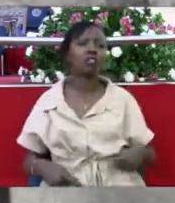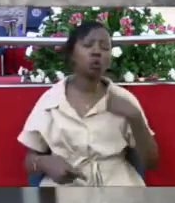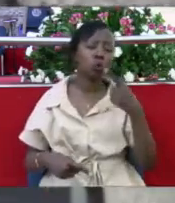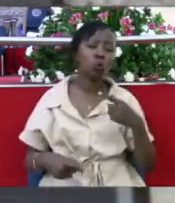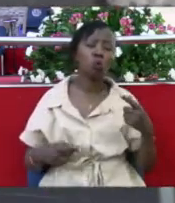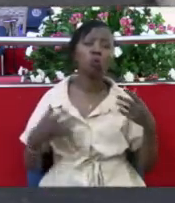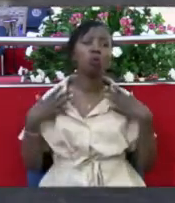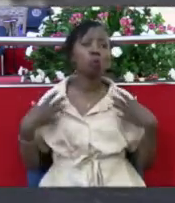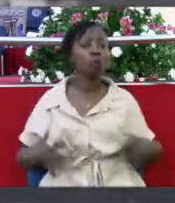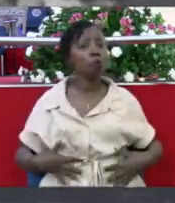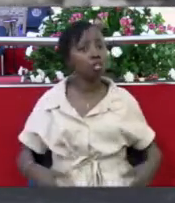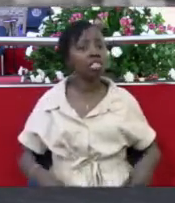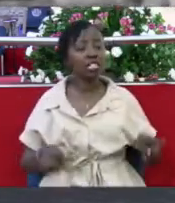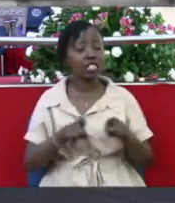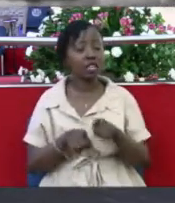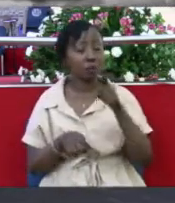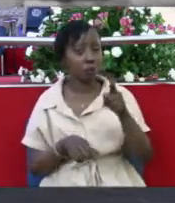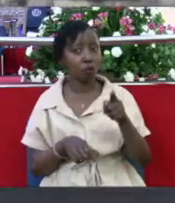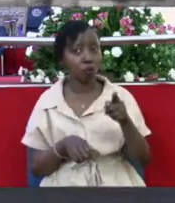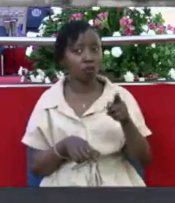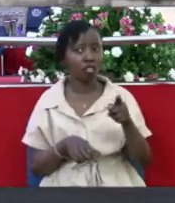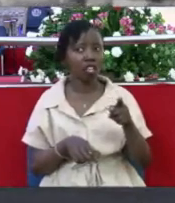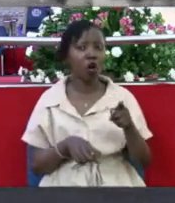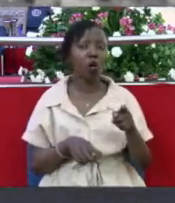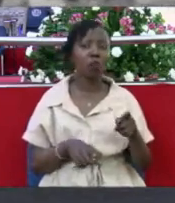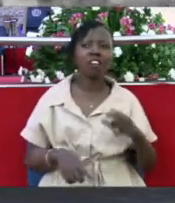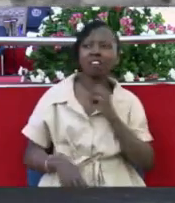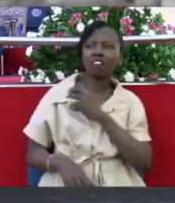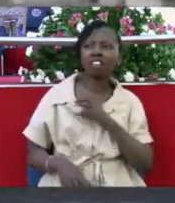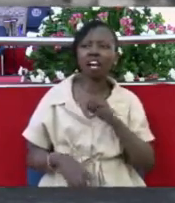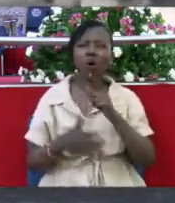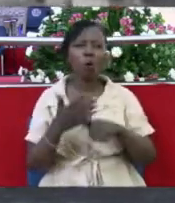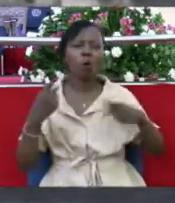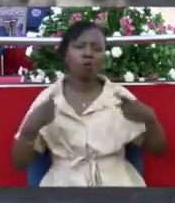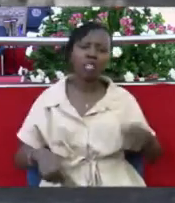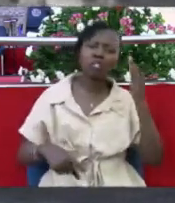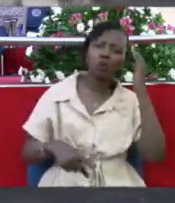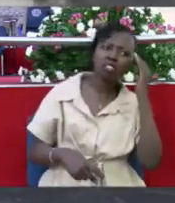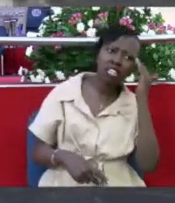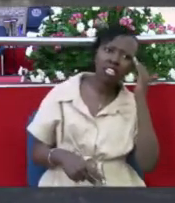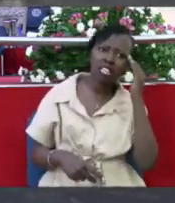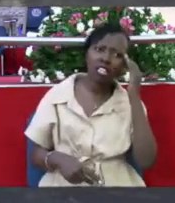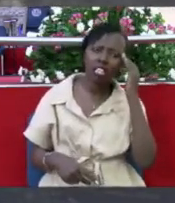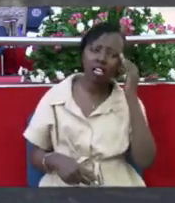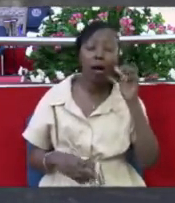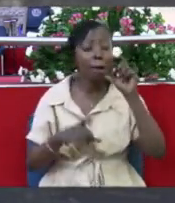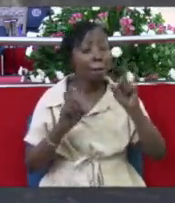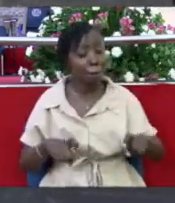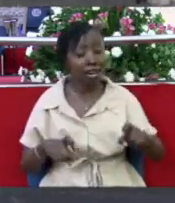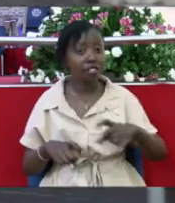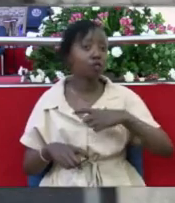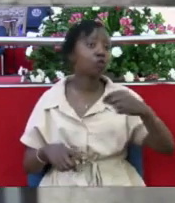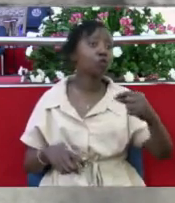ya binadamu, of what they think, wanadhania nini, of how they'll carry you, wanakubebaje, you need to go and restart. Unahitaji kwenda kuanza.